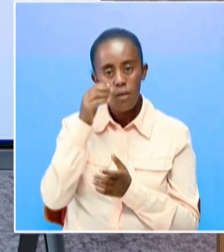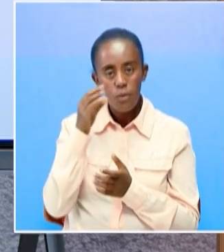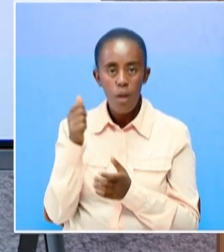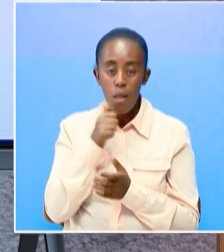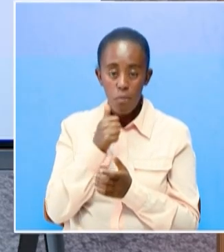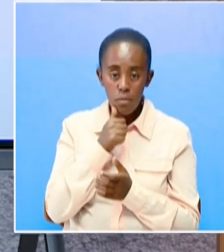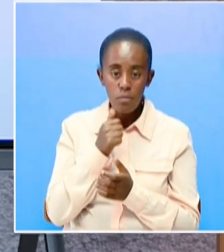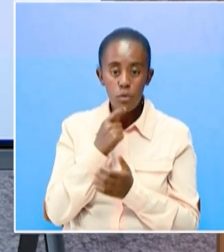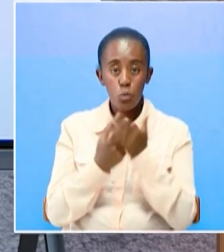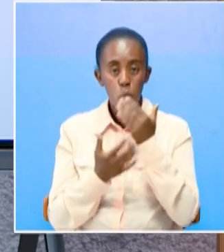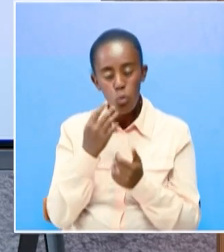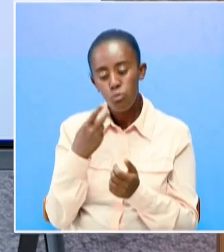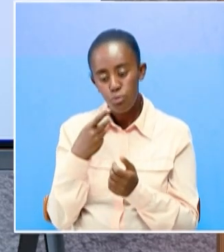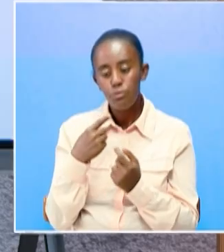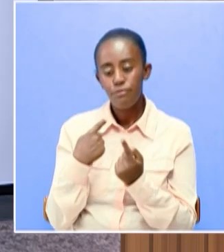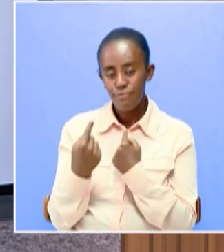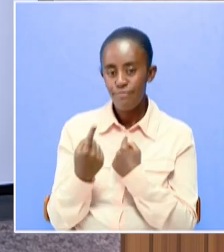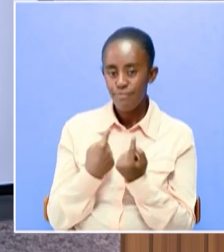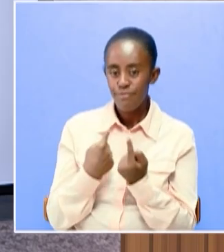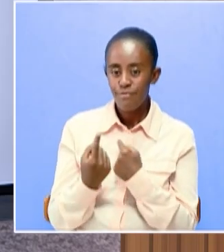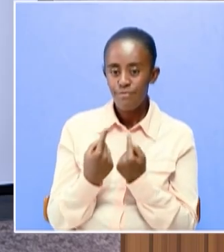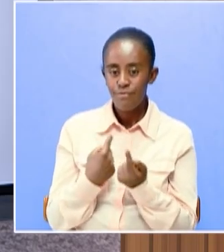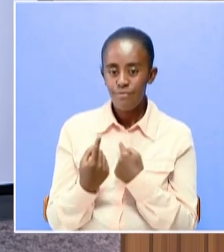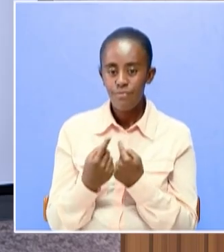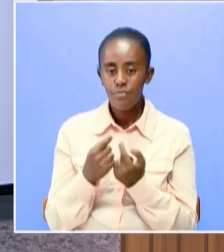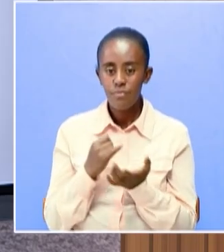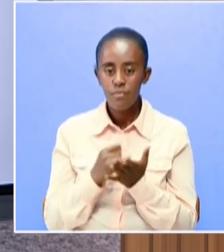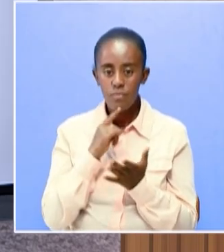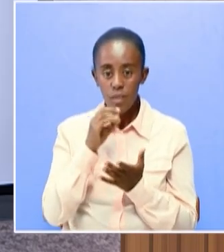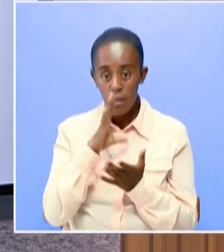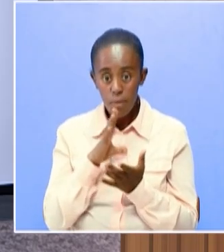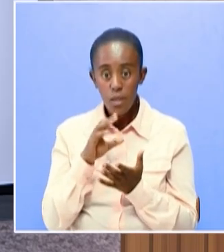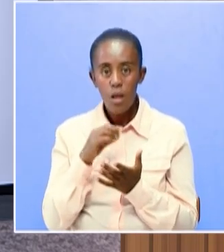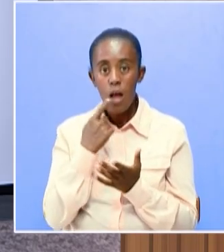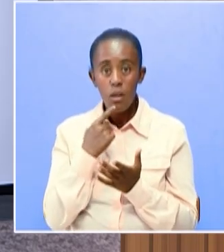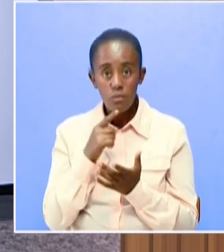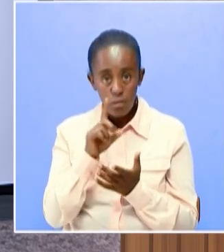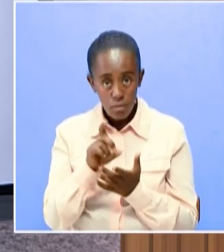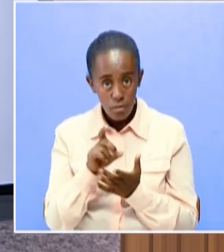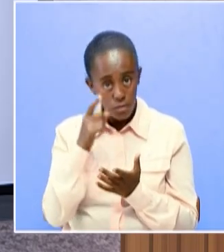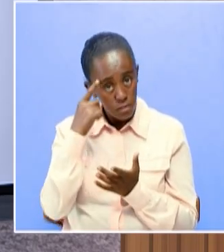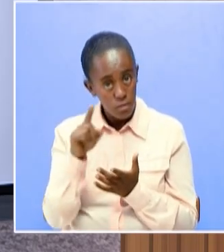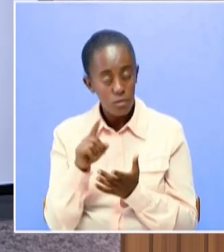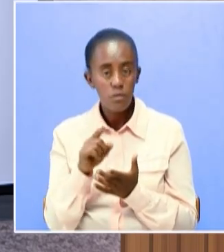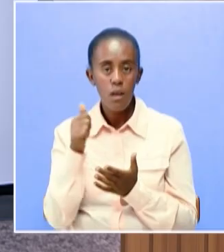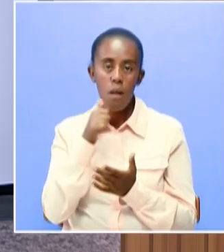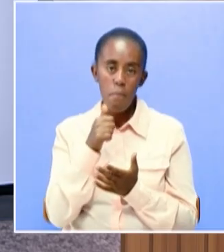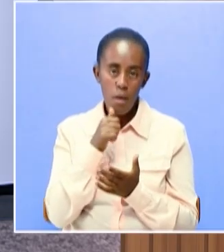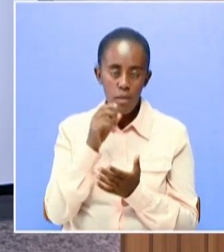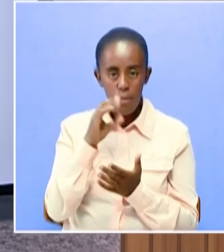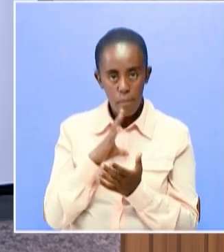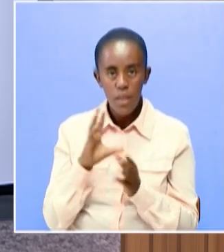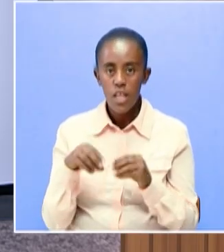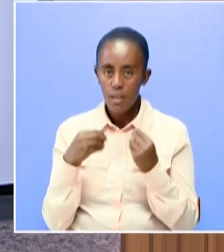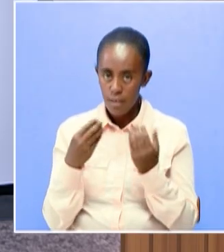Almaz are talking together. Alamu is just the person who is asking for, and Almaz is the person who is